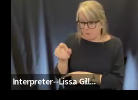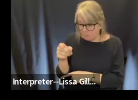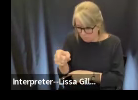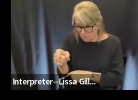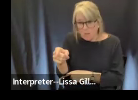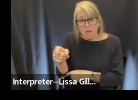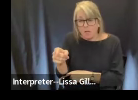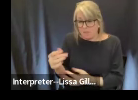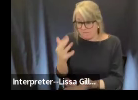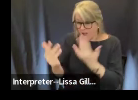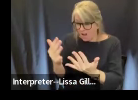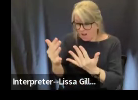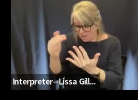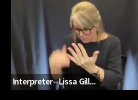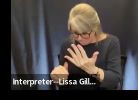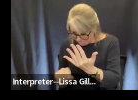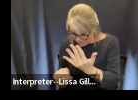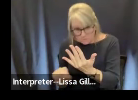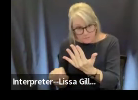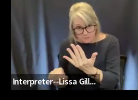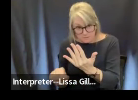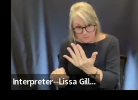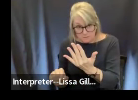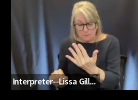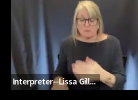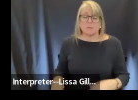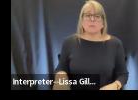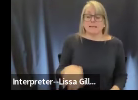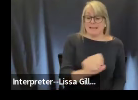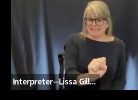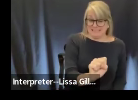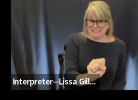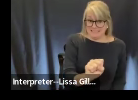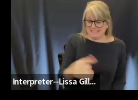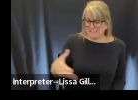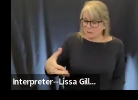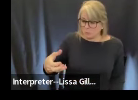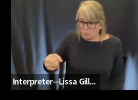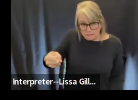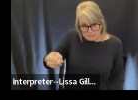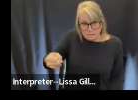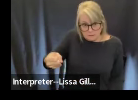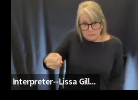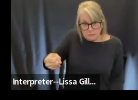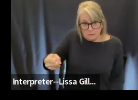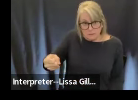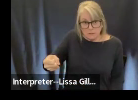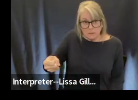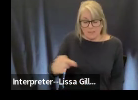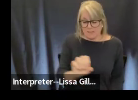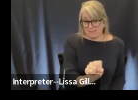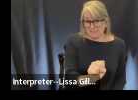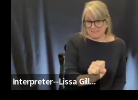fire, squeeze the lever, and then sweep it from side to side to make sure you have very good coverage of getting that chemical,